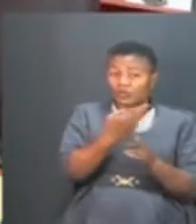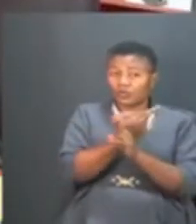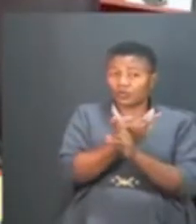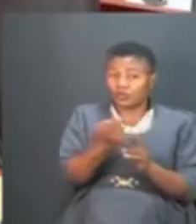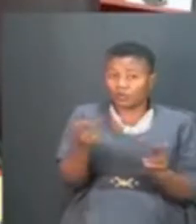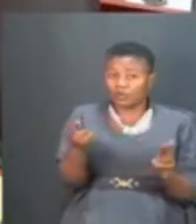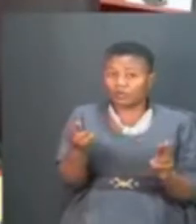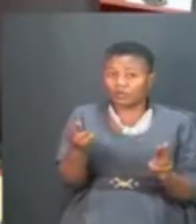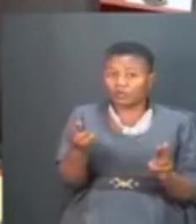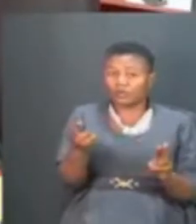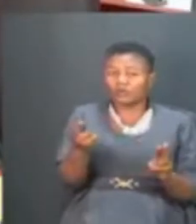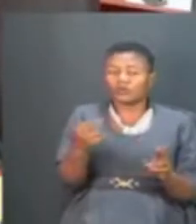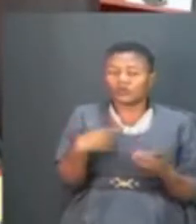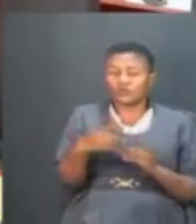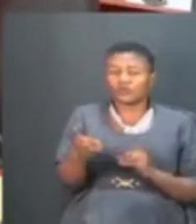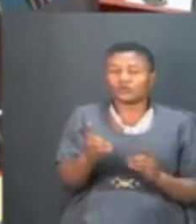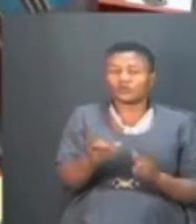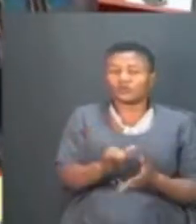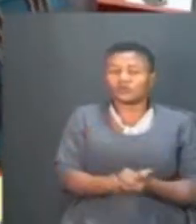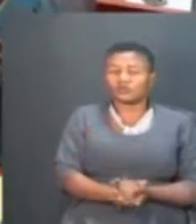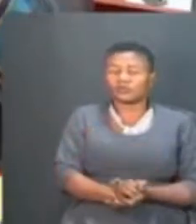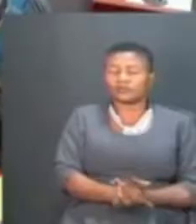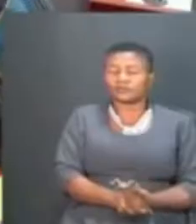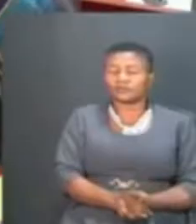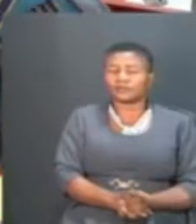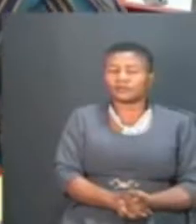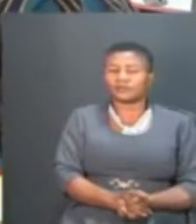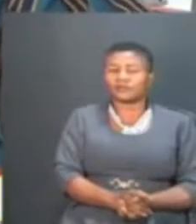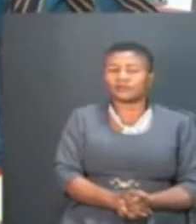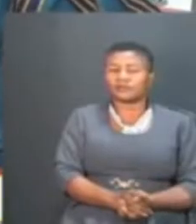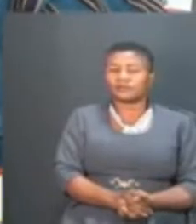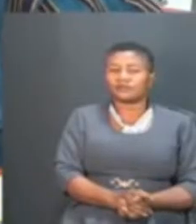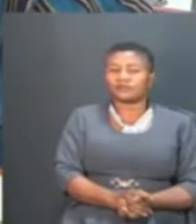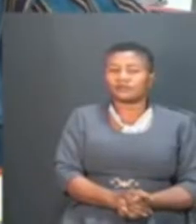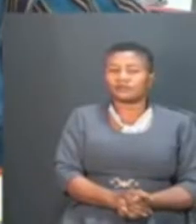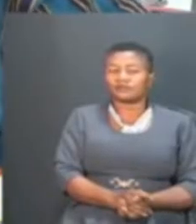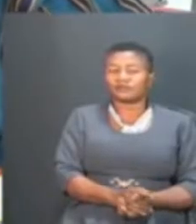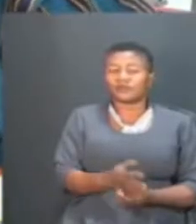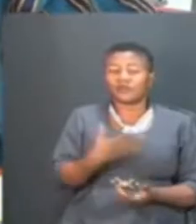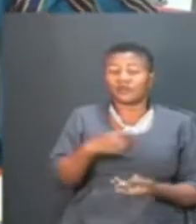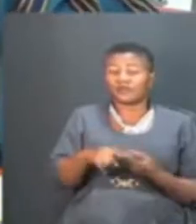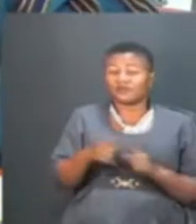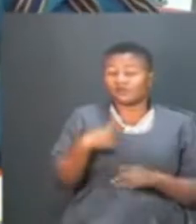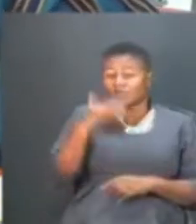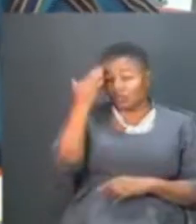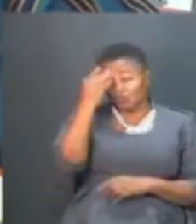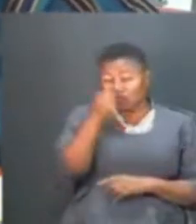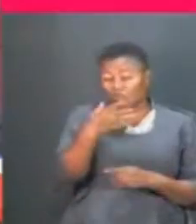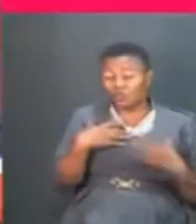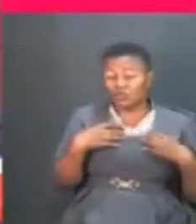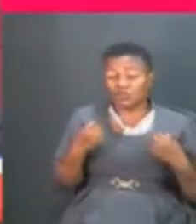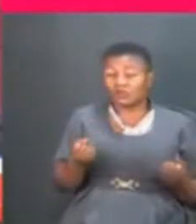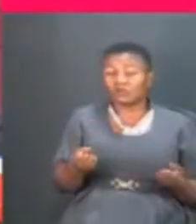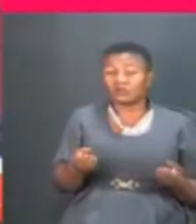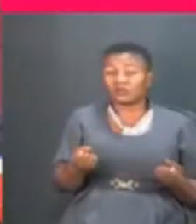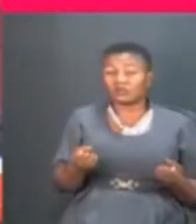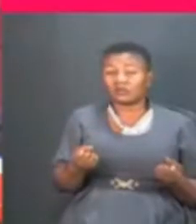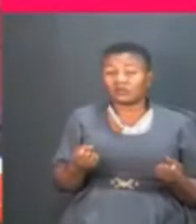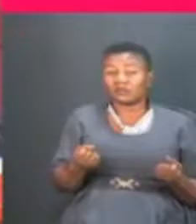of the week. We'll take them. Speaker, my friend, I know him very well. Yes. I know him very well. In